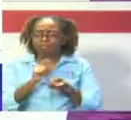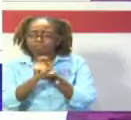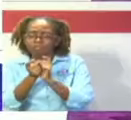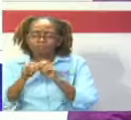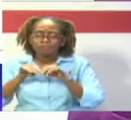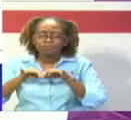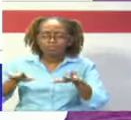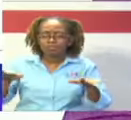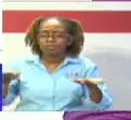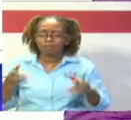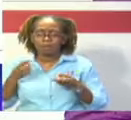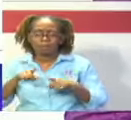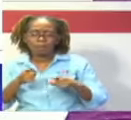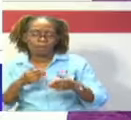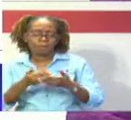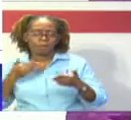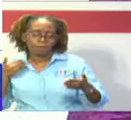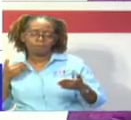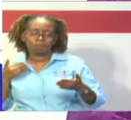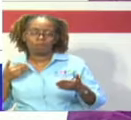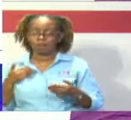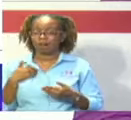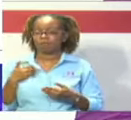Second, you will recall that variants